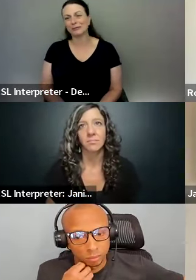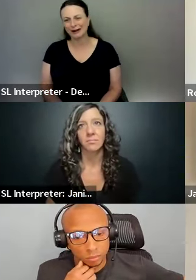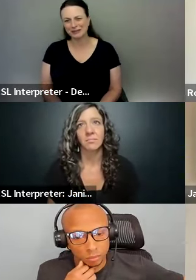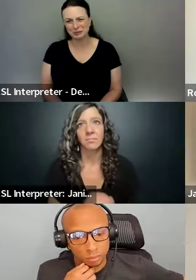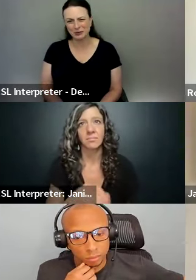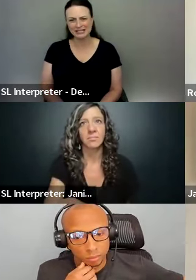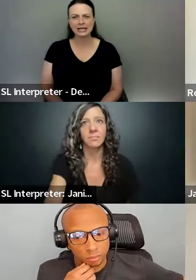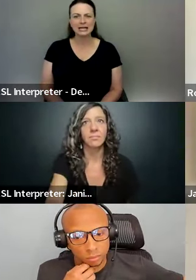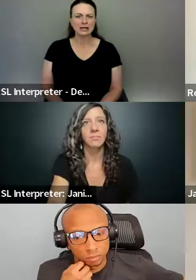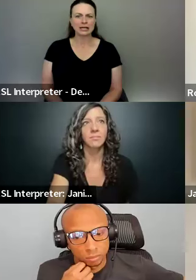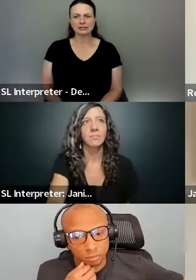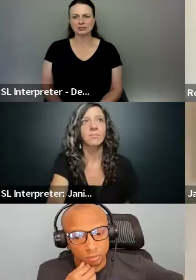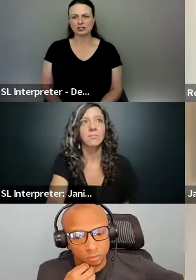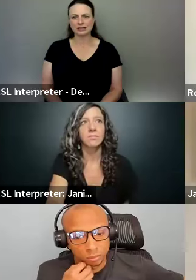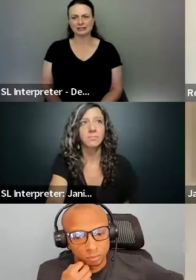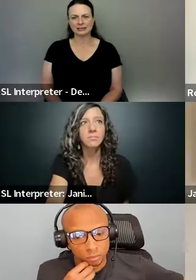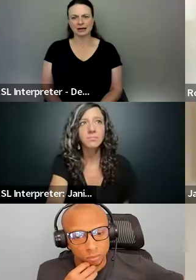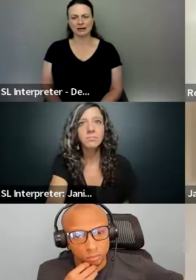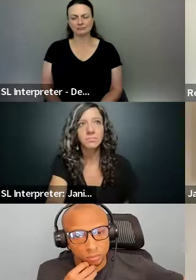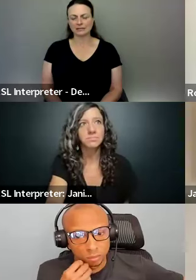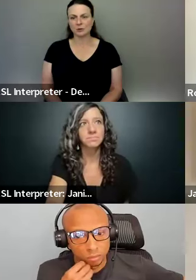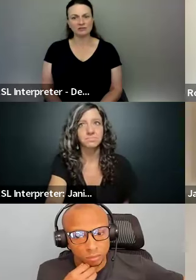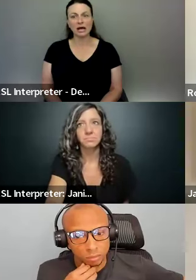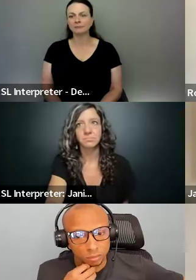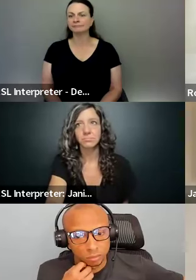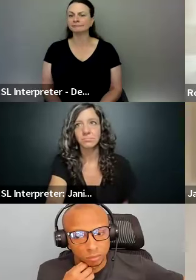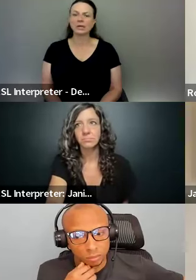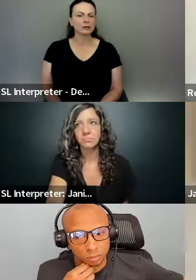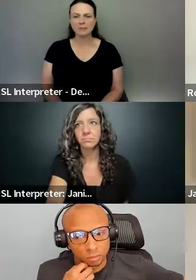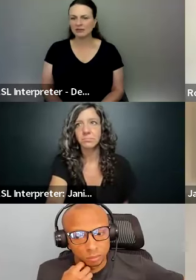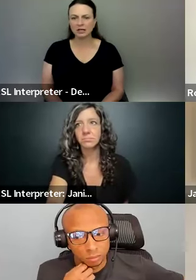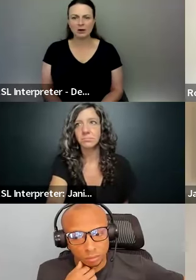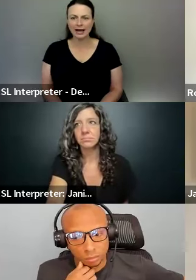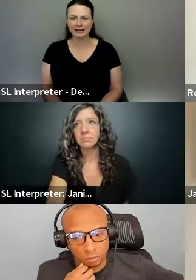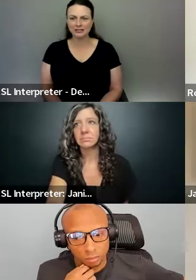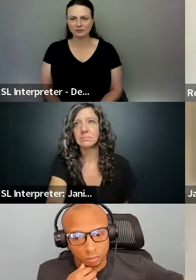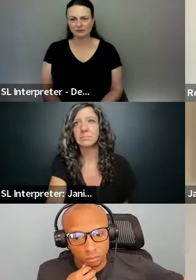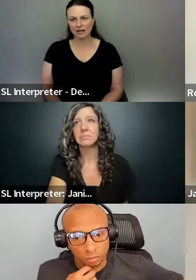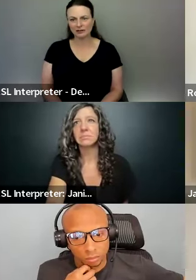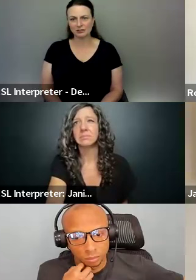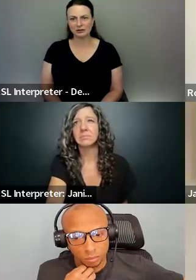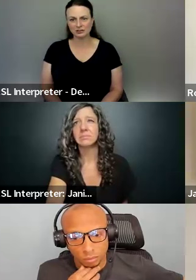a set number at this point. It's just if you have time, make